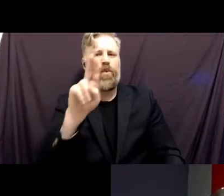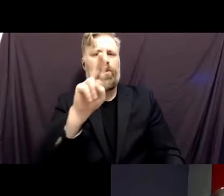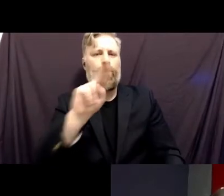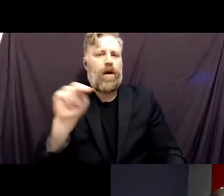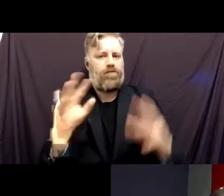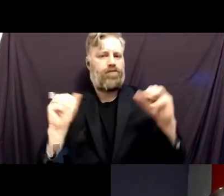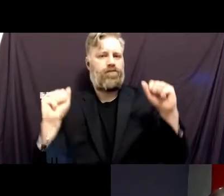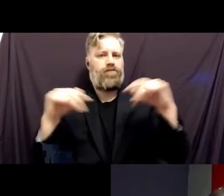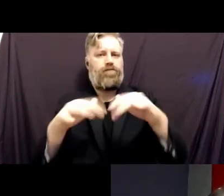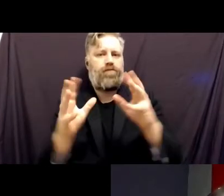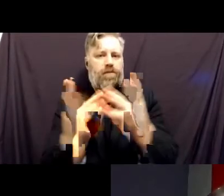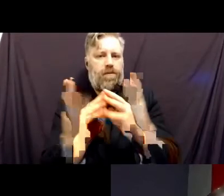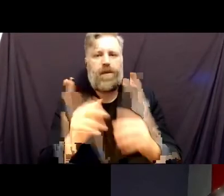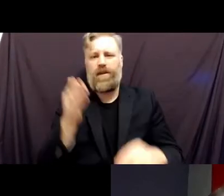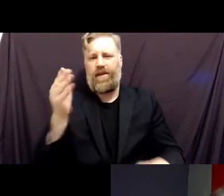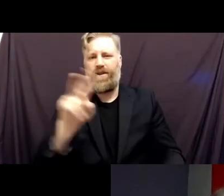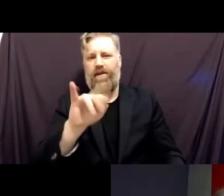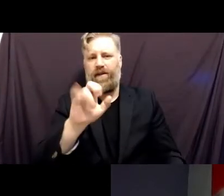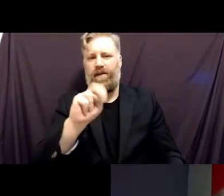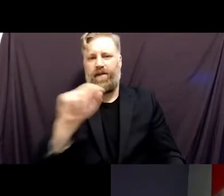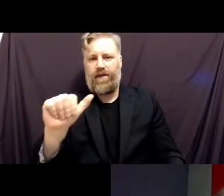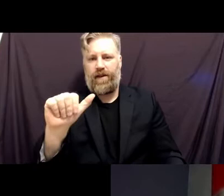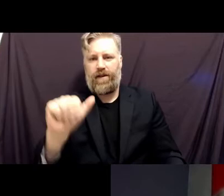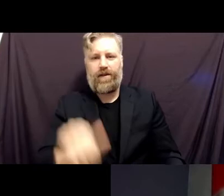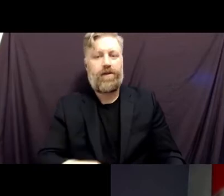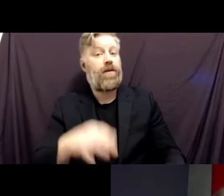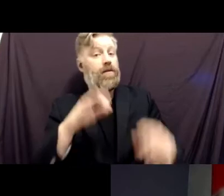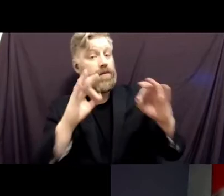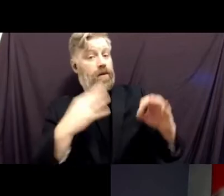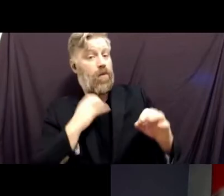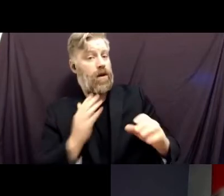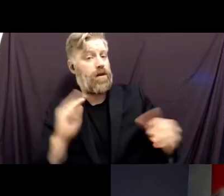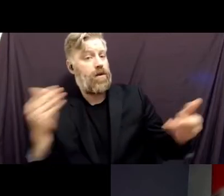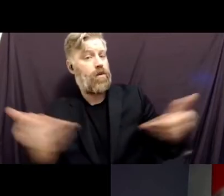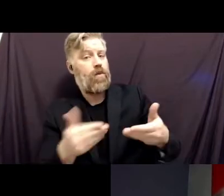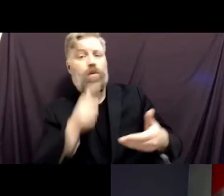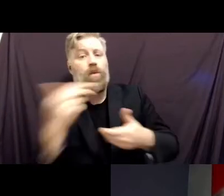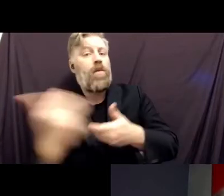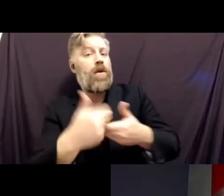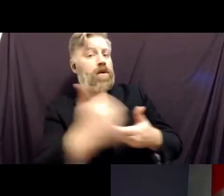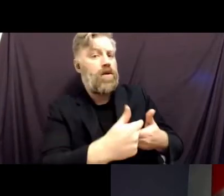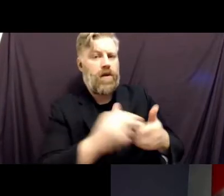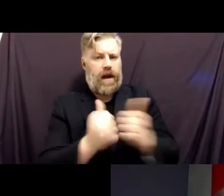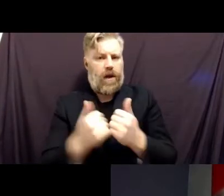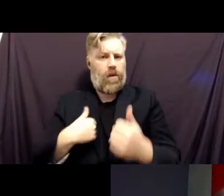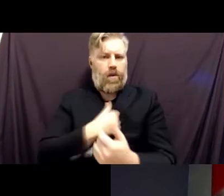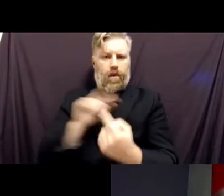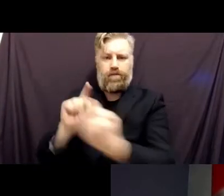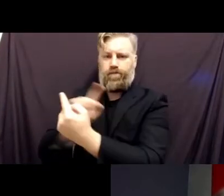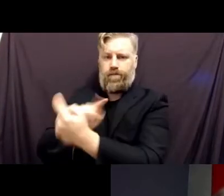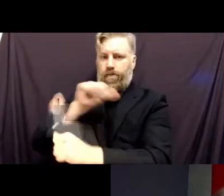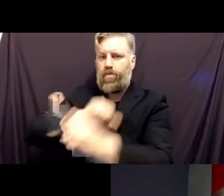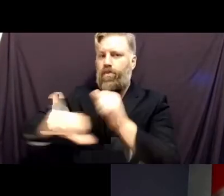you. Excellent. So Martin, we wanted to introduce our participants a little bit more to how we got to know each other.